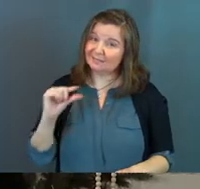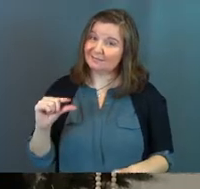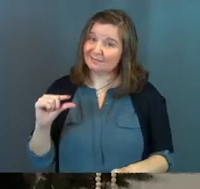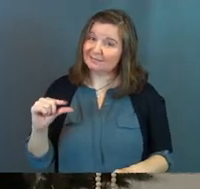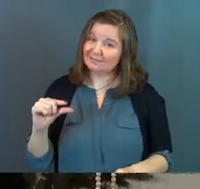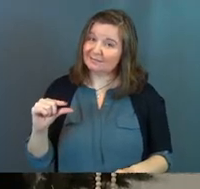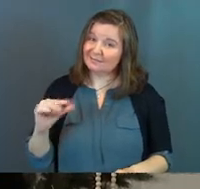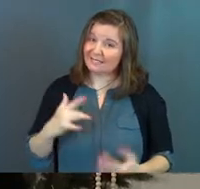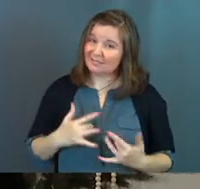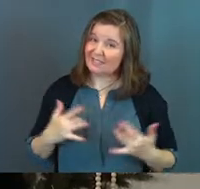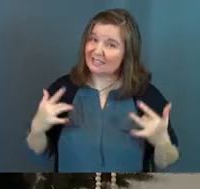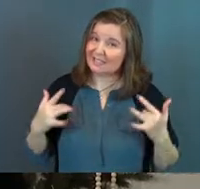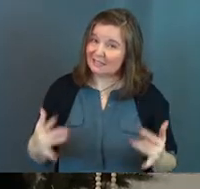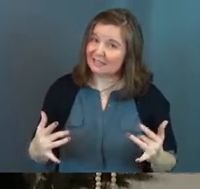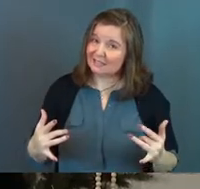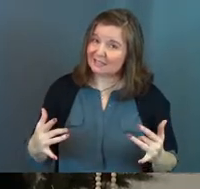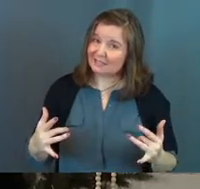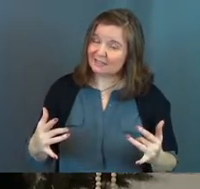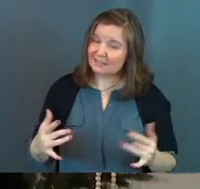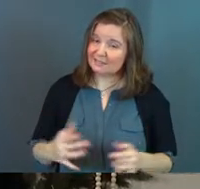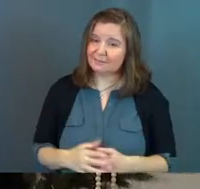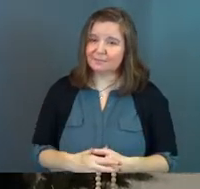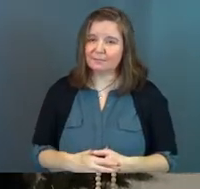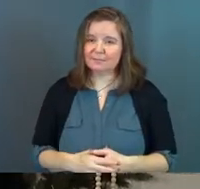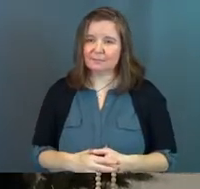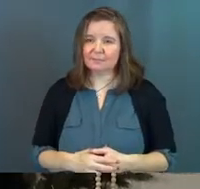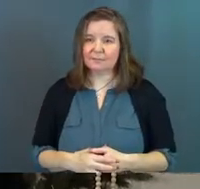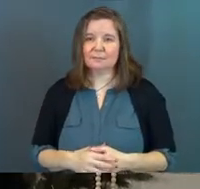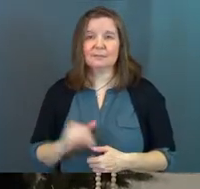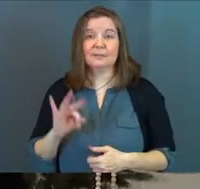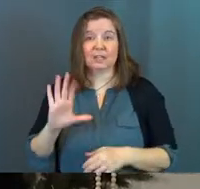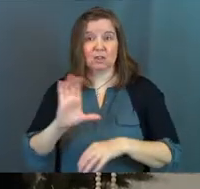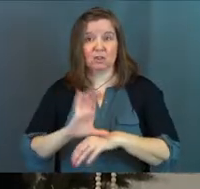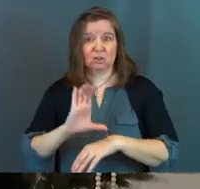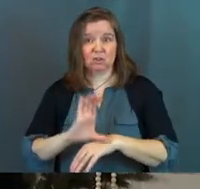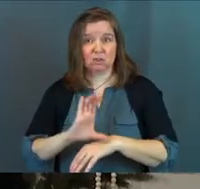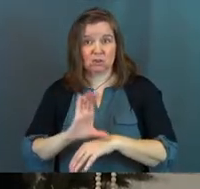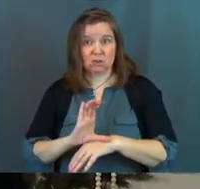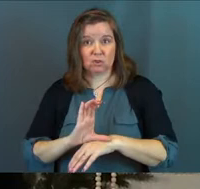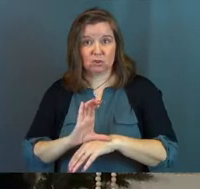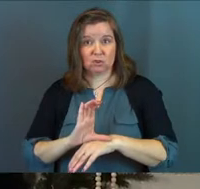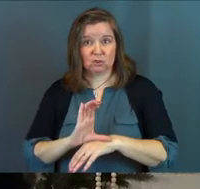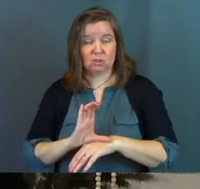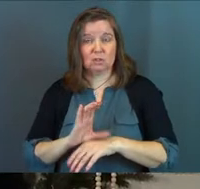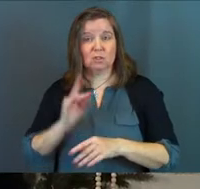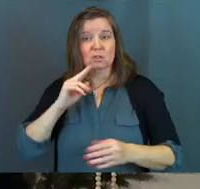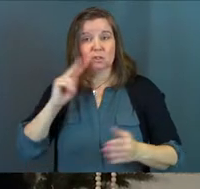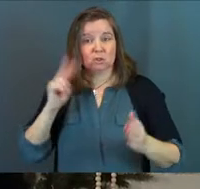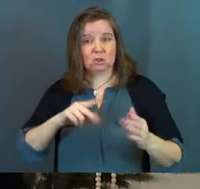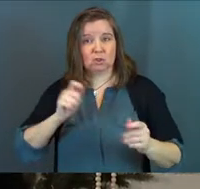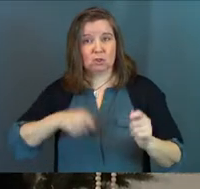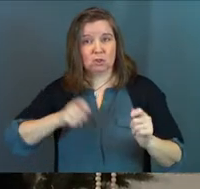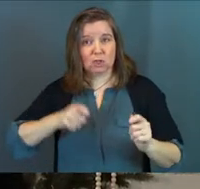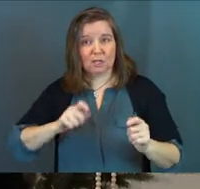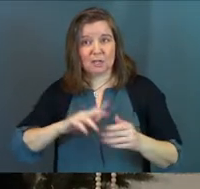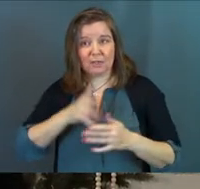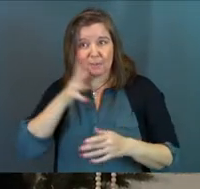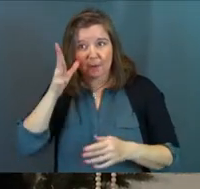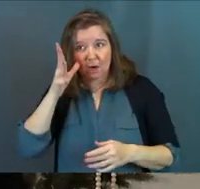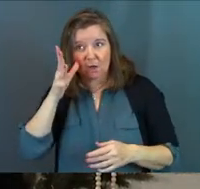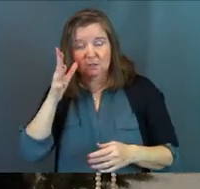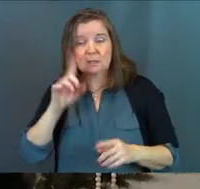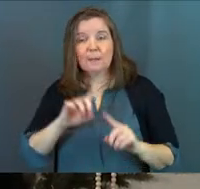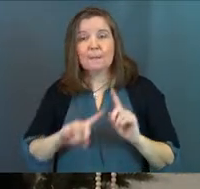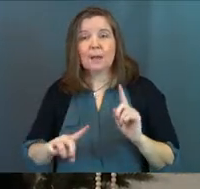a tendency sometimes, even in the church, to judge other parents, do we